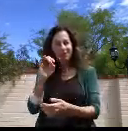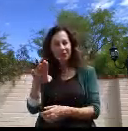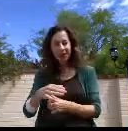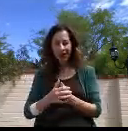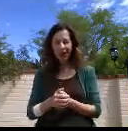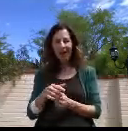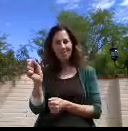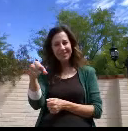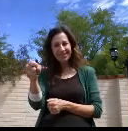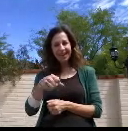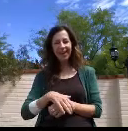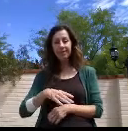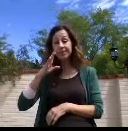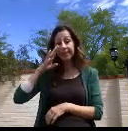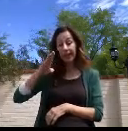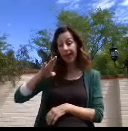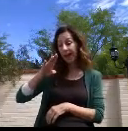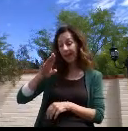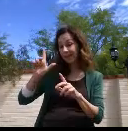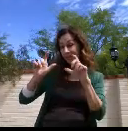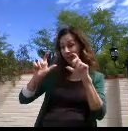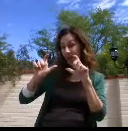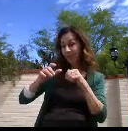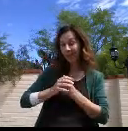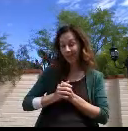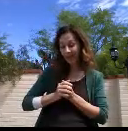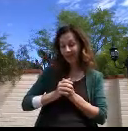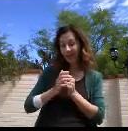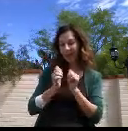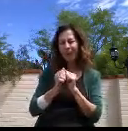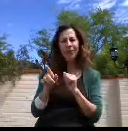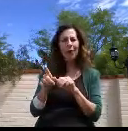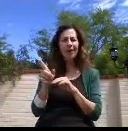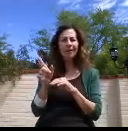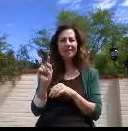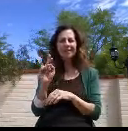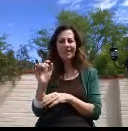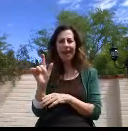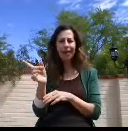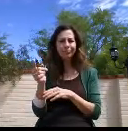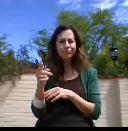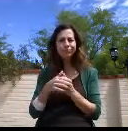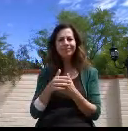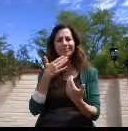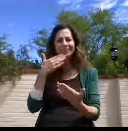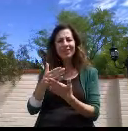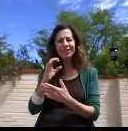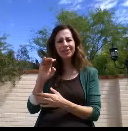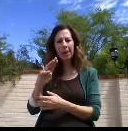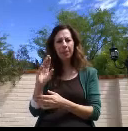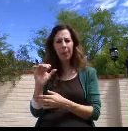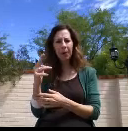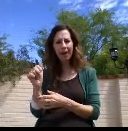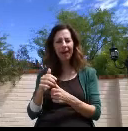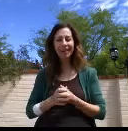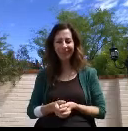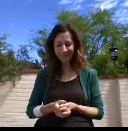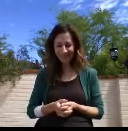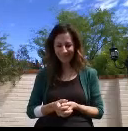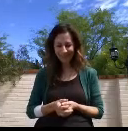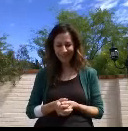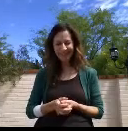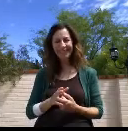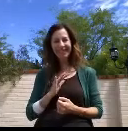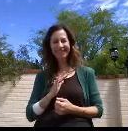Good job. Yeah. Say hi to camera. Her little tail. Good job, Mocha.